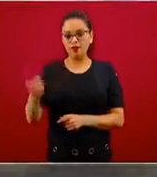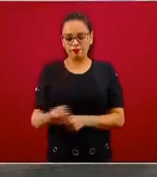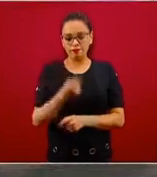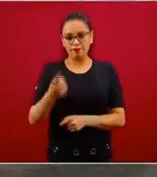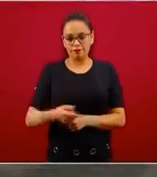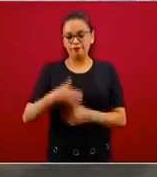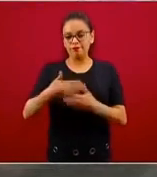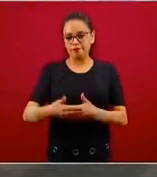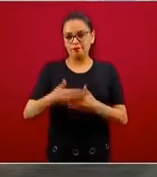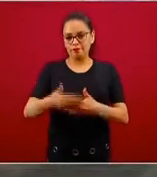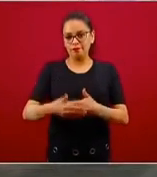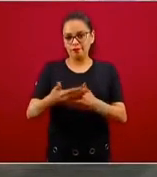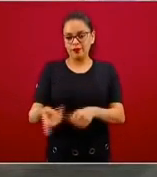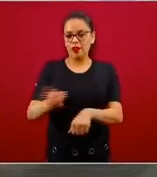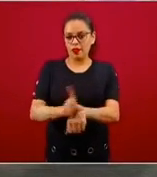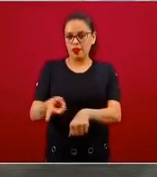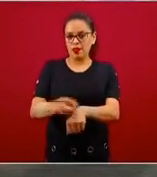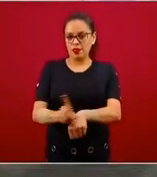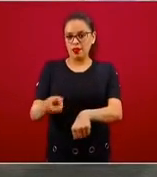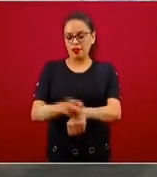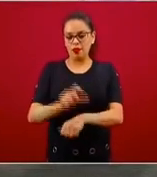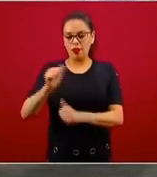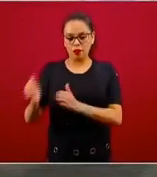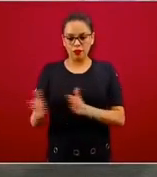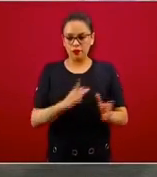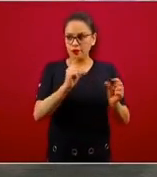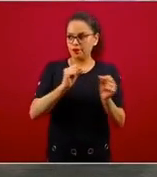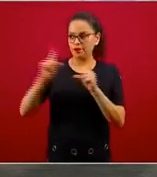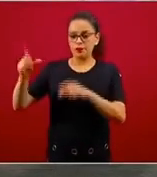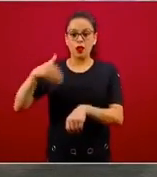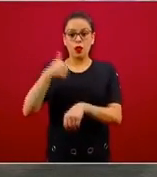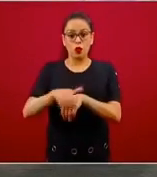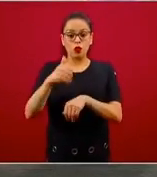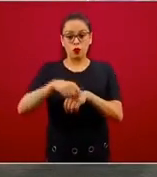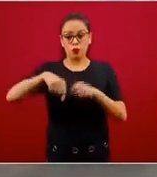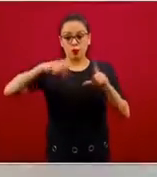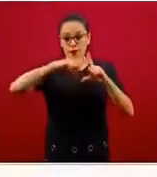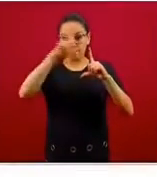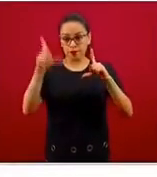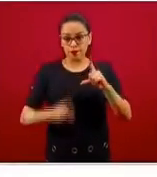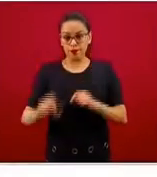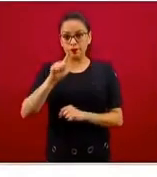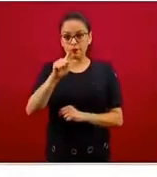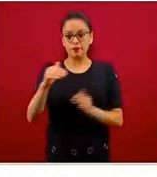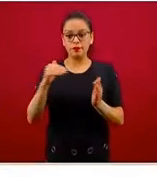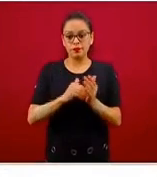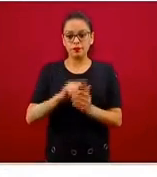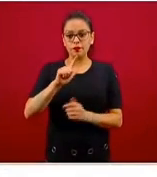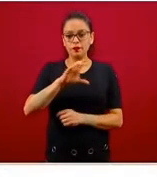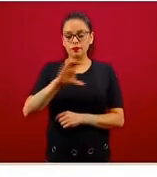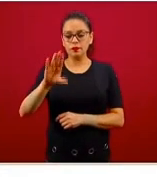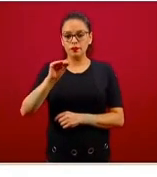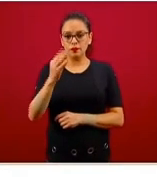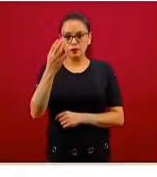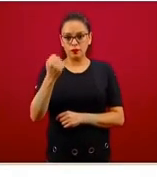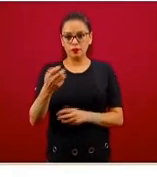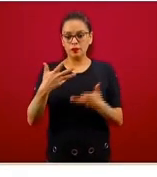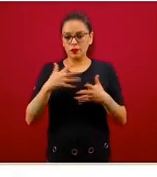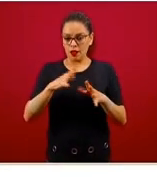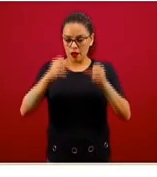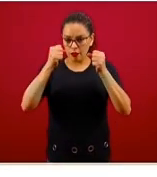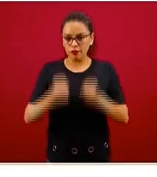40.3% of representation in the Americas, and the European region went down by a percentage. It is now at 39%.